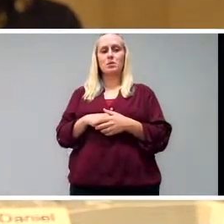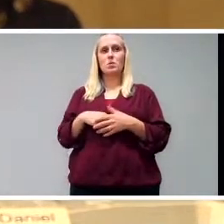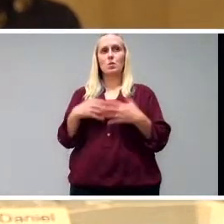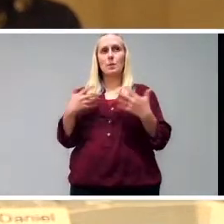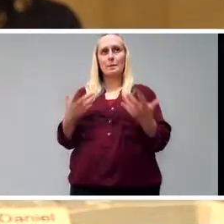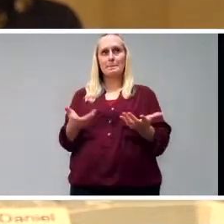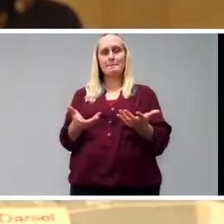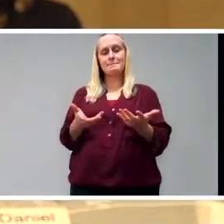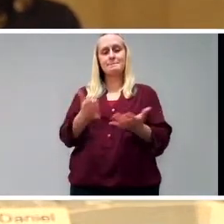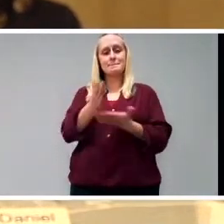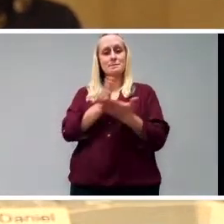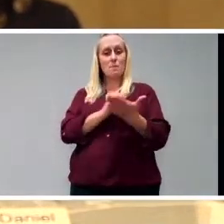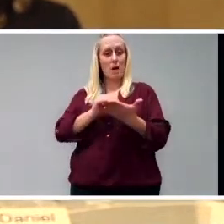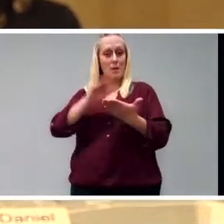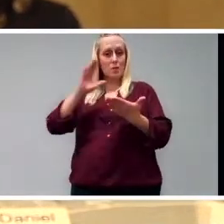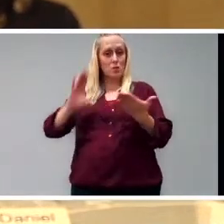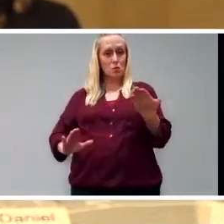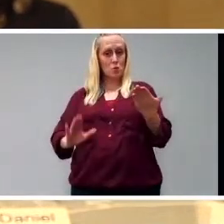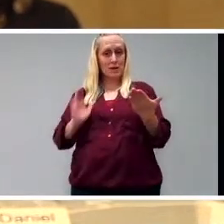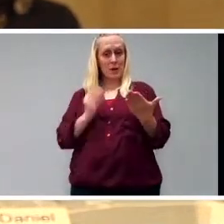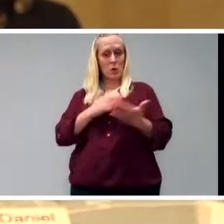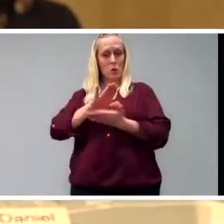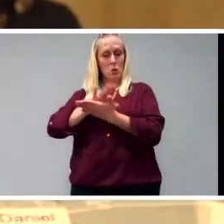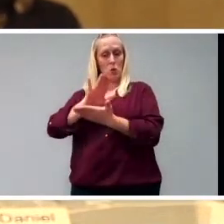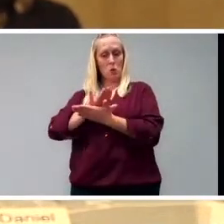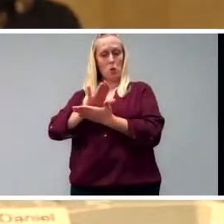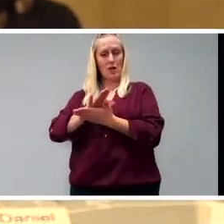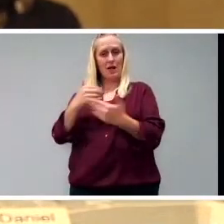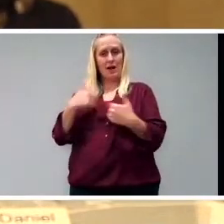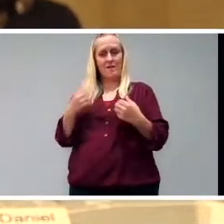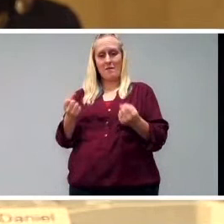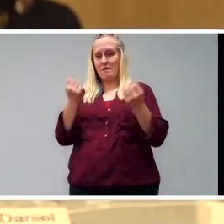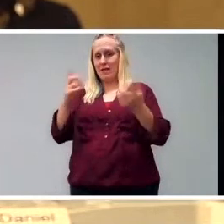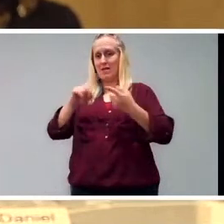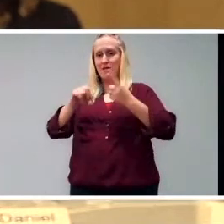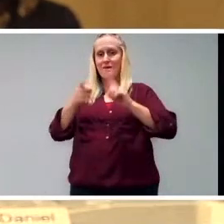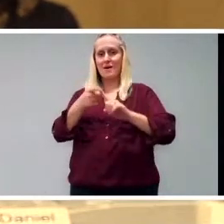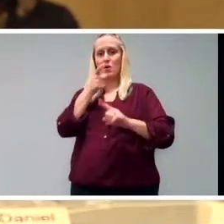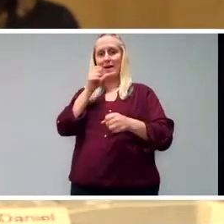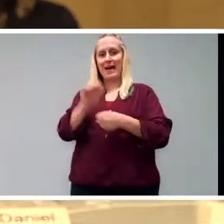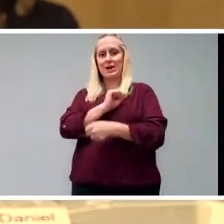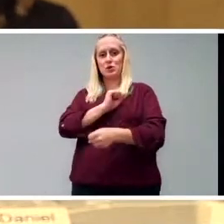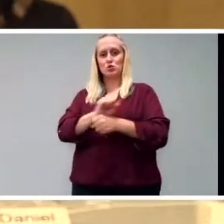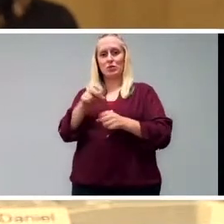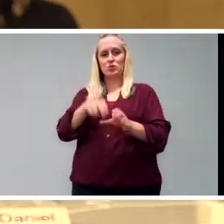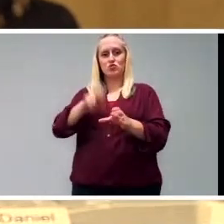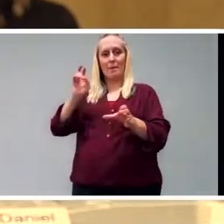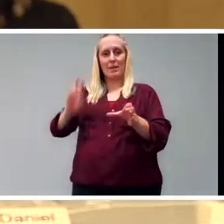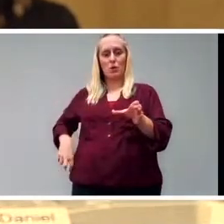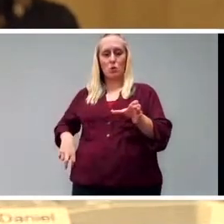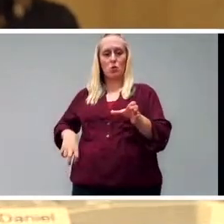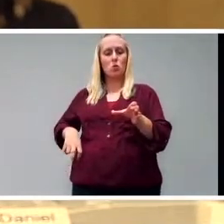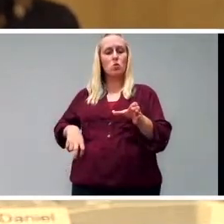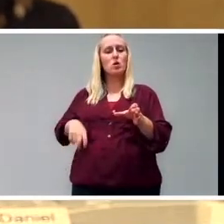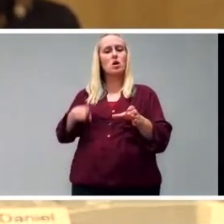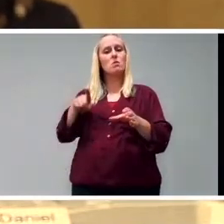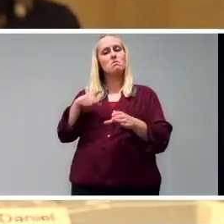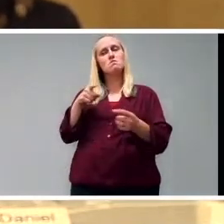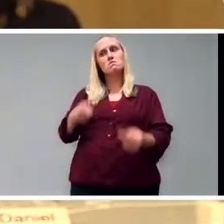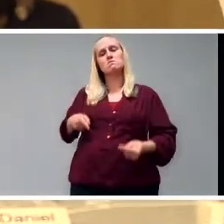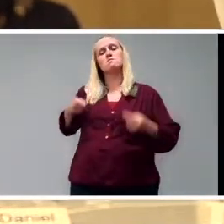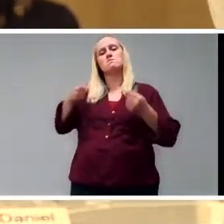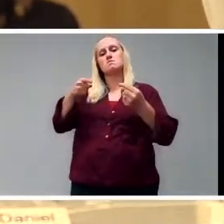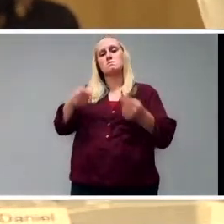Some students at our school, I've had a lot of friends who were actually dropouts, and they had a very hard time, you